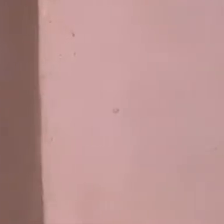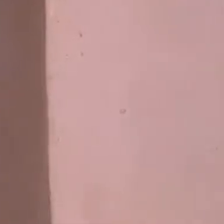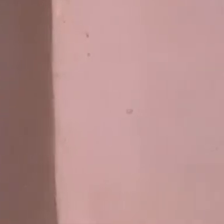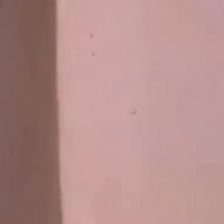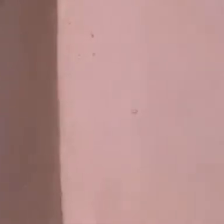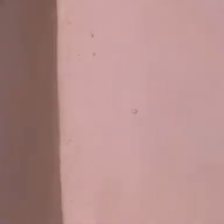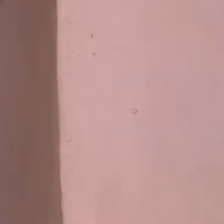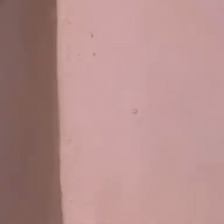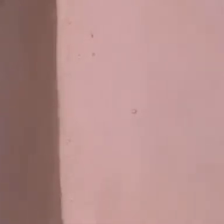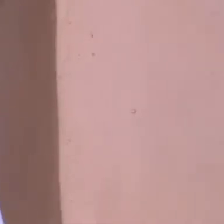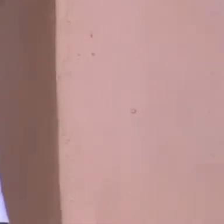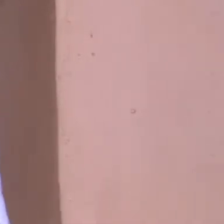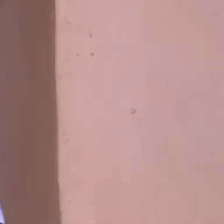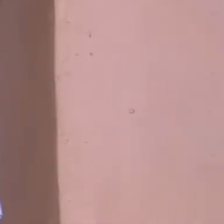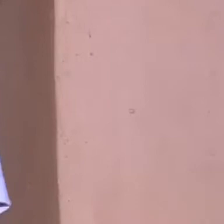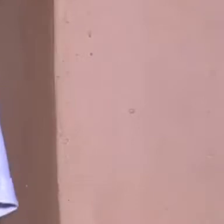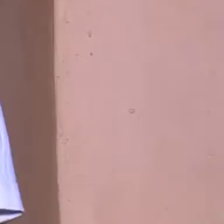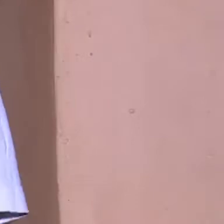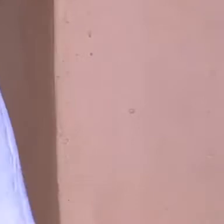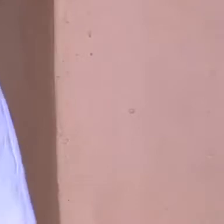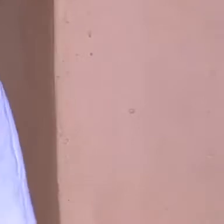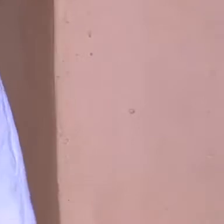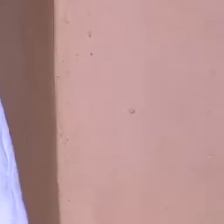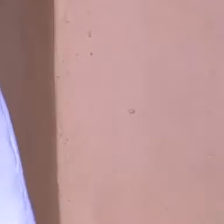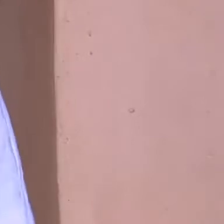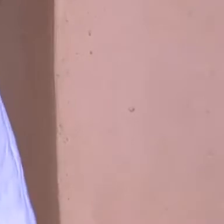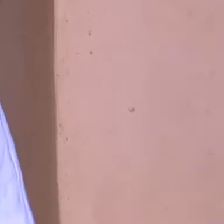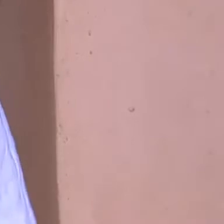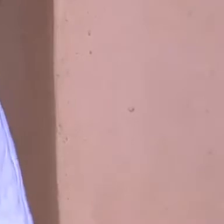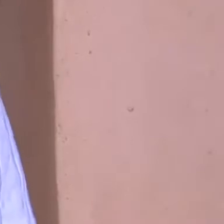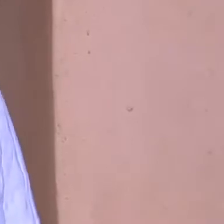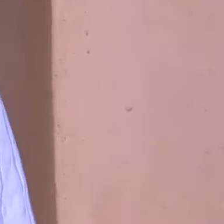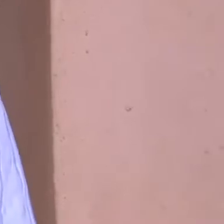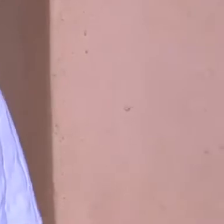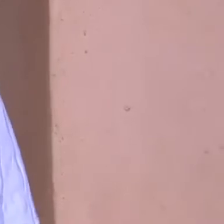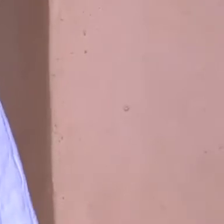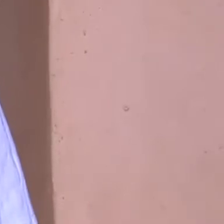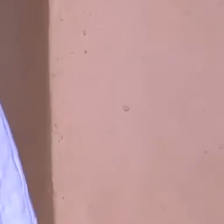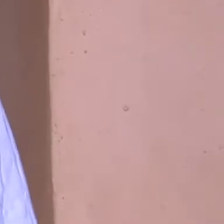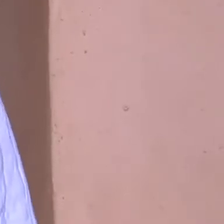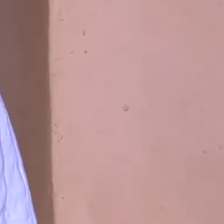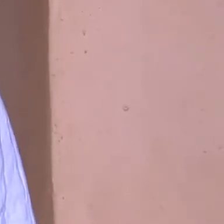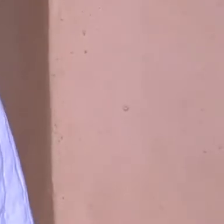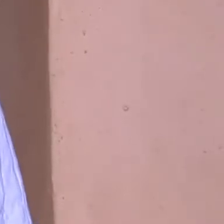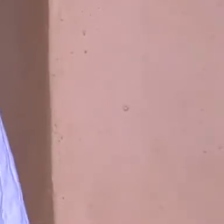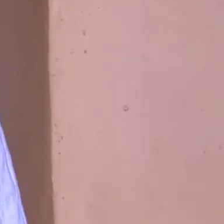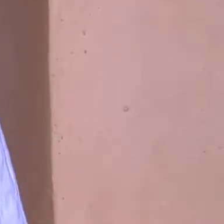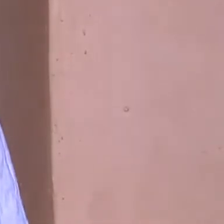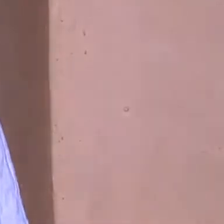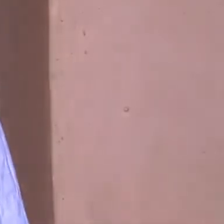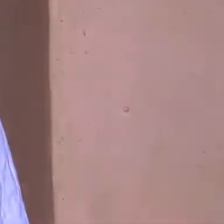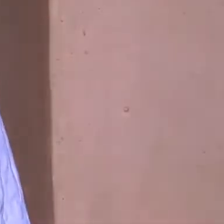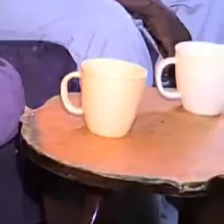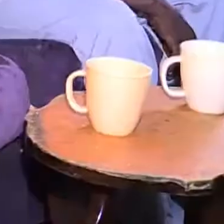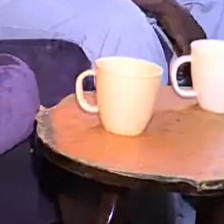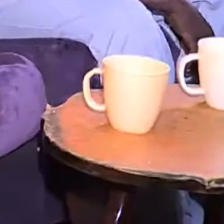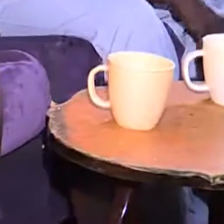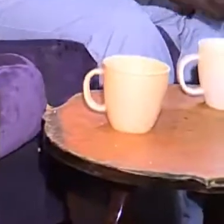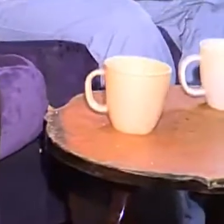TV, I try to tell them, no, don't do that. So they learn how to read my